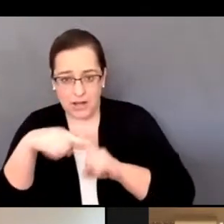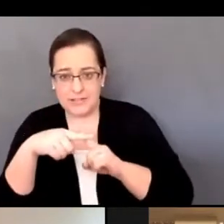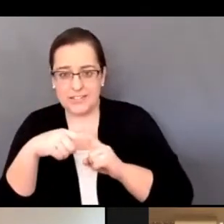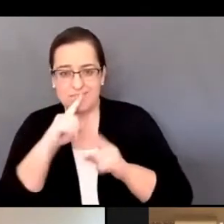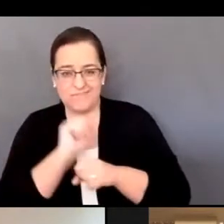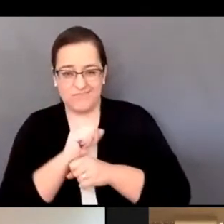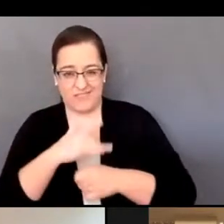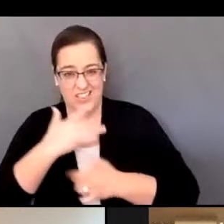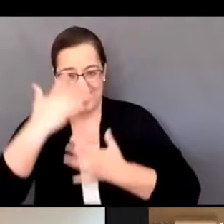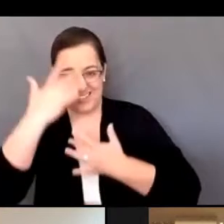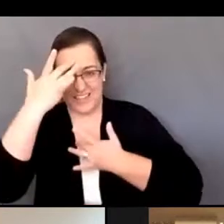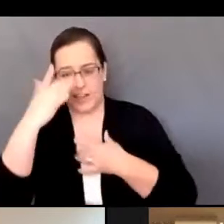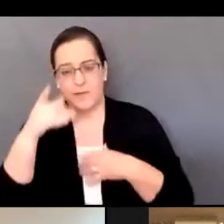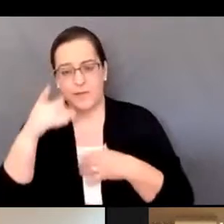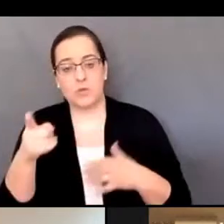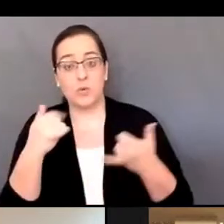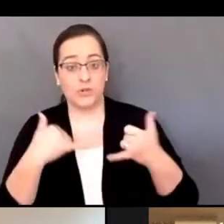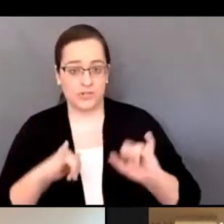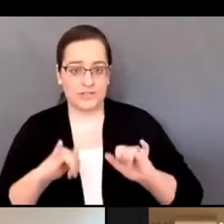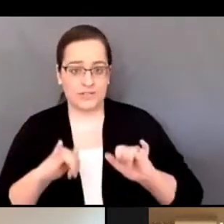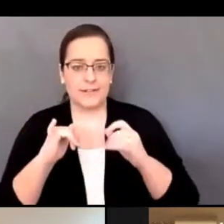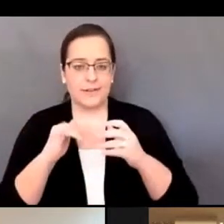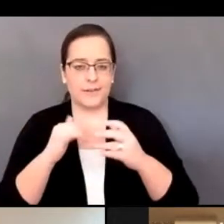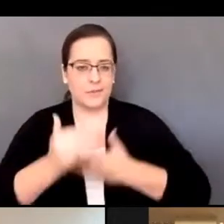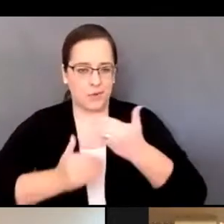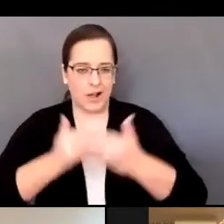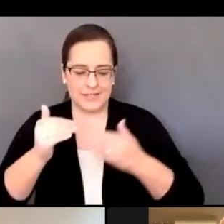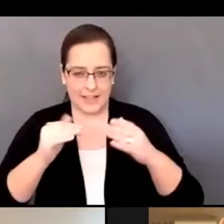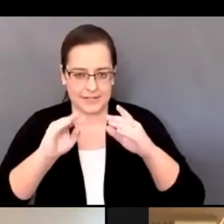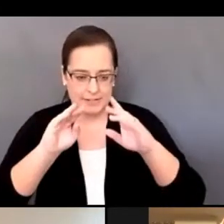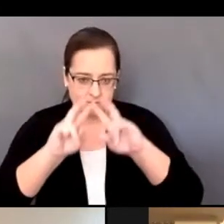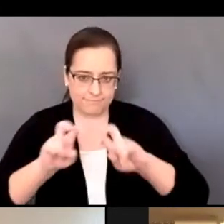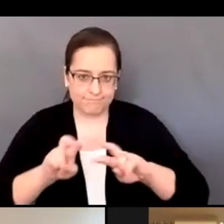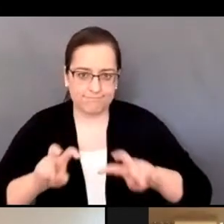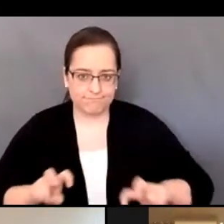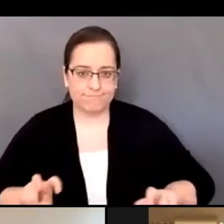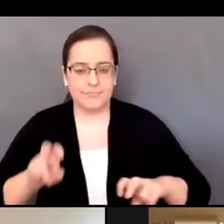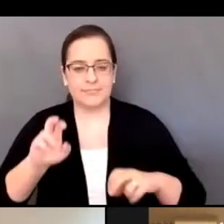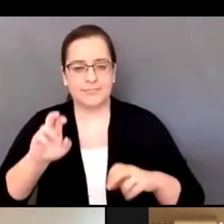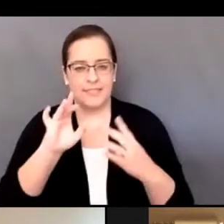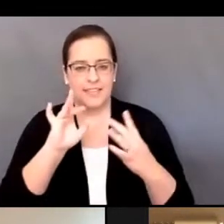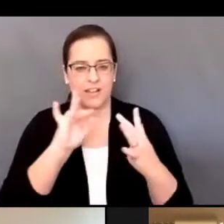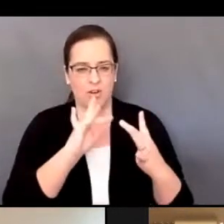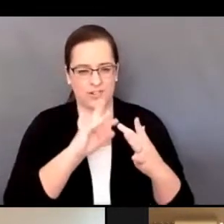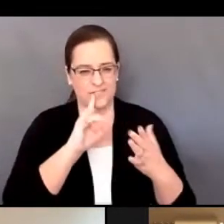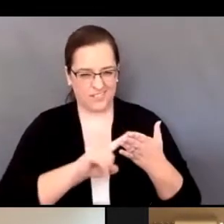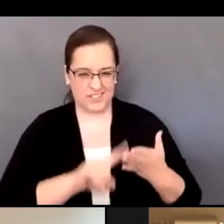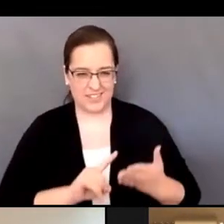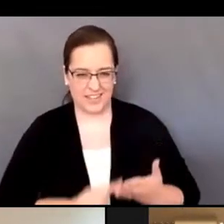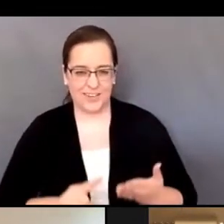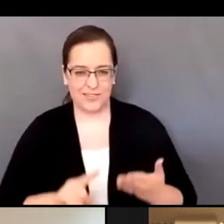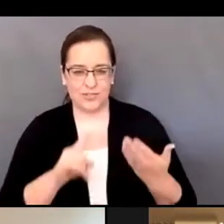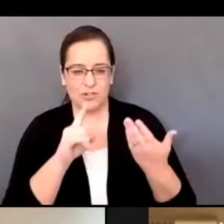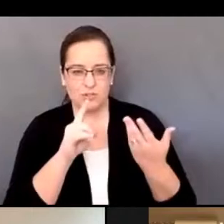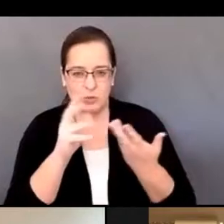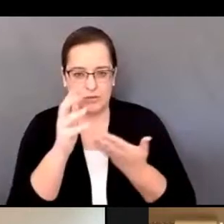So we're still working through some of that, working on through the contact investigations and those types